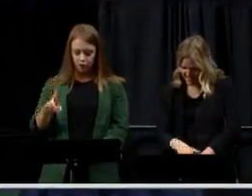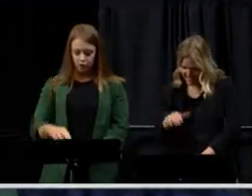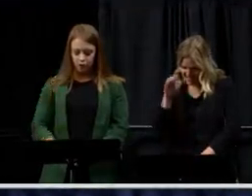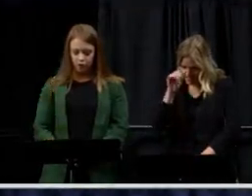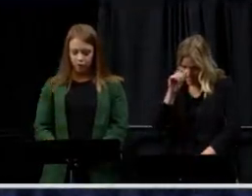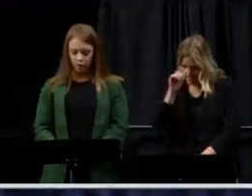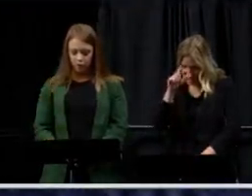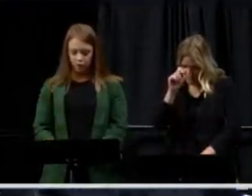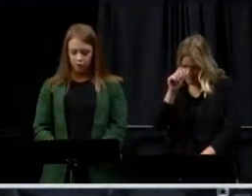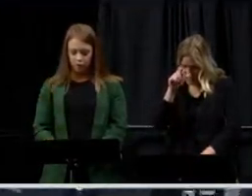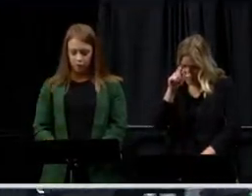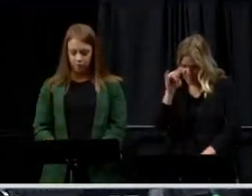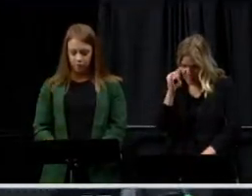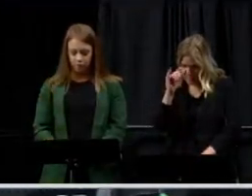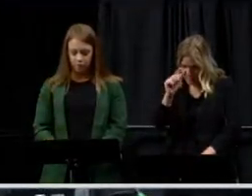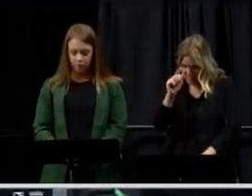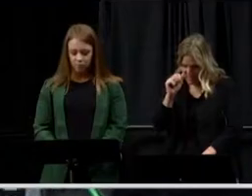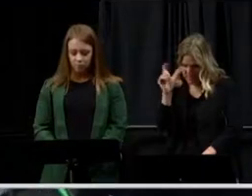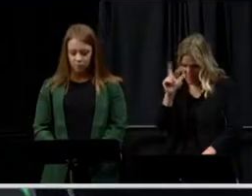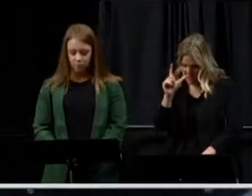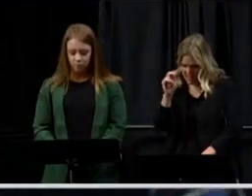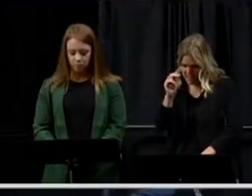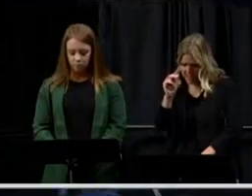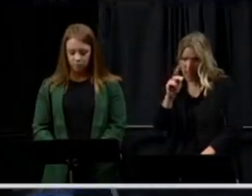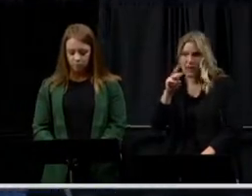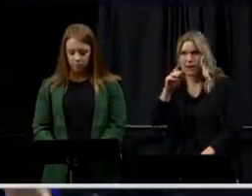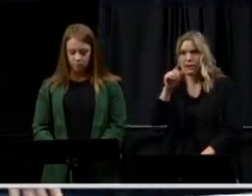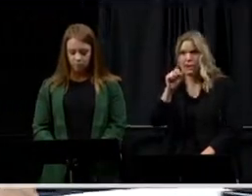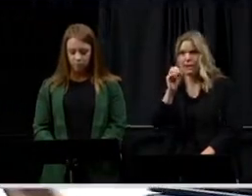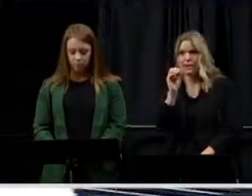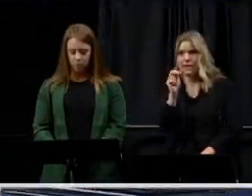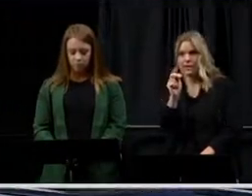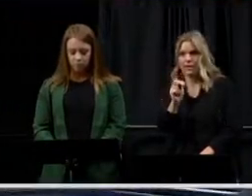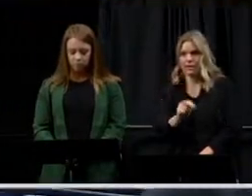Alasia Lee Nicole Mason.